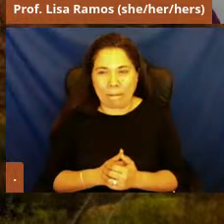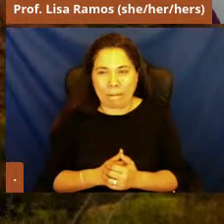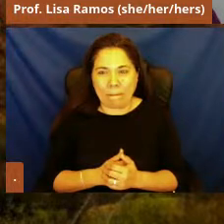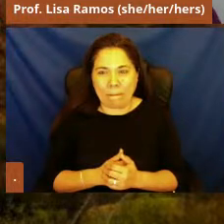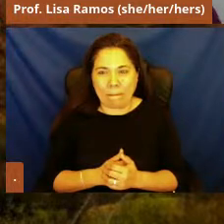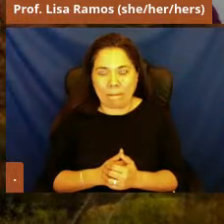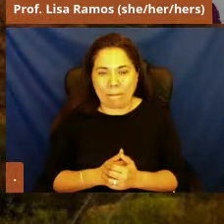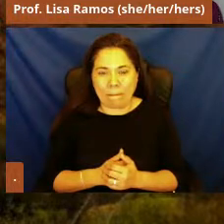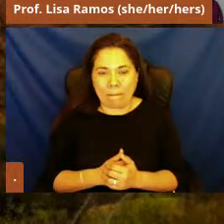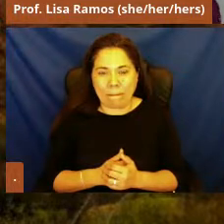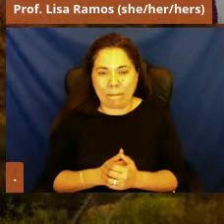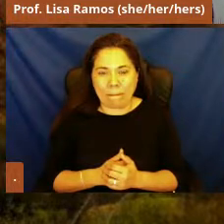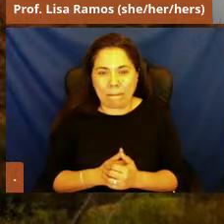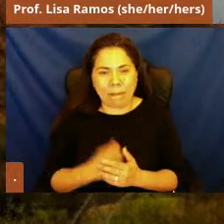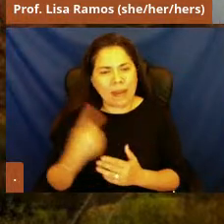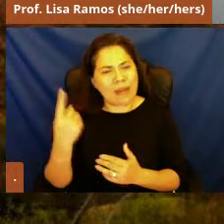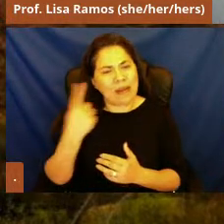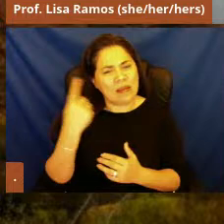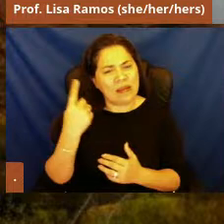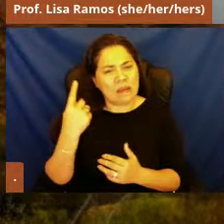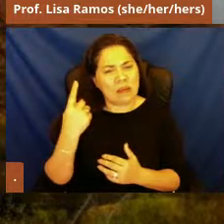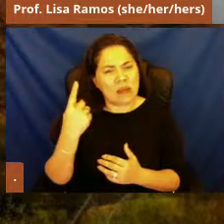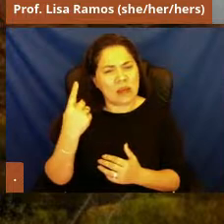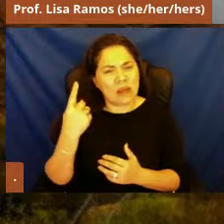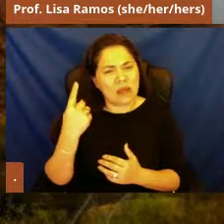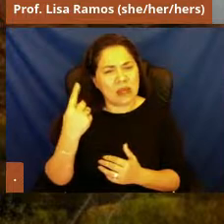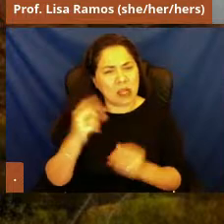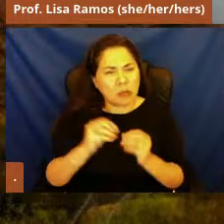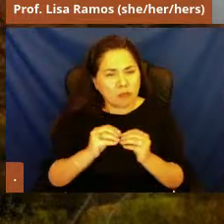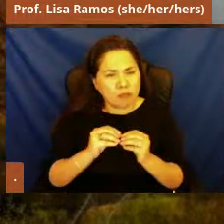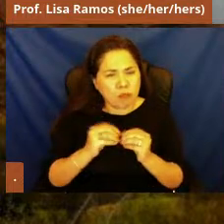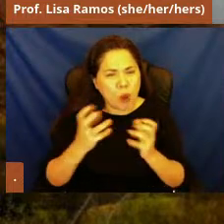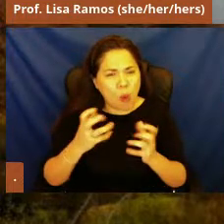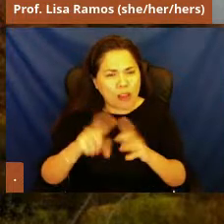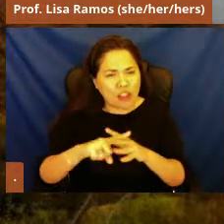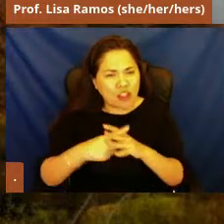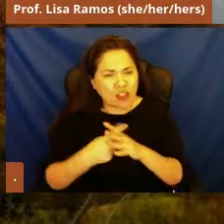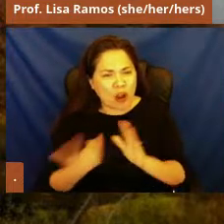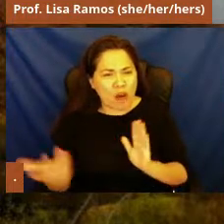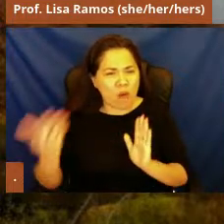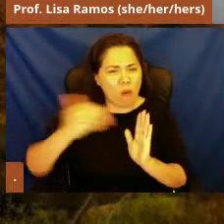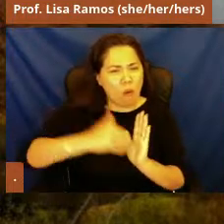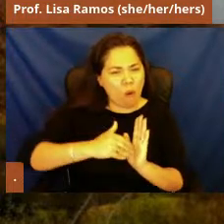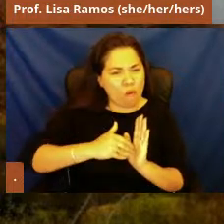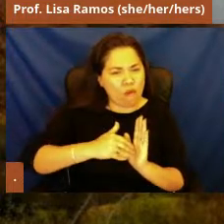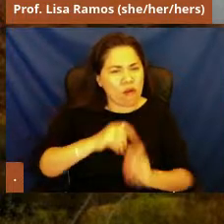yeah, it looks like it's wanting us to start over. It looks like,